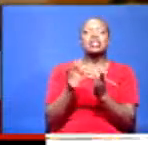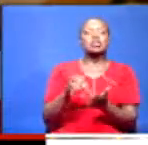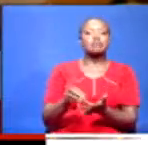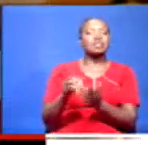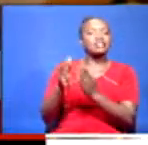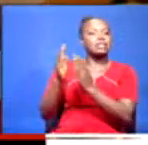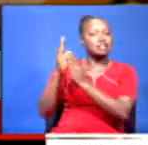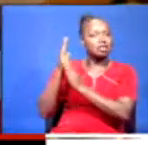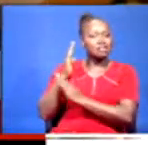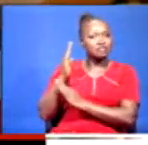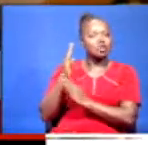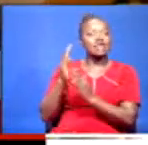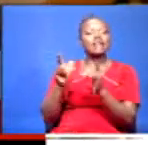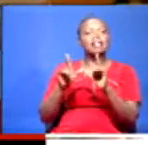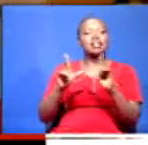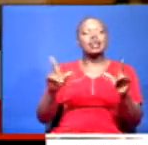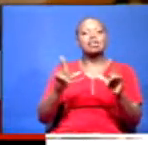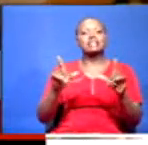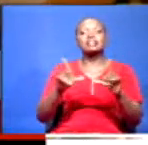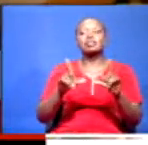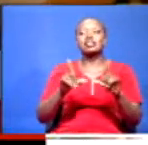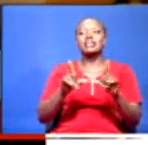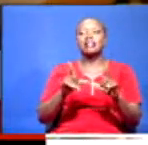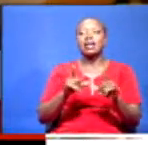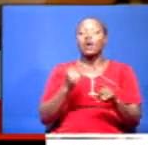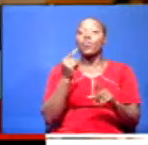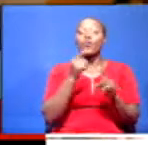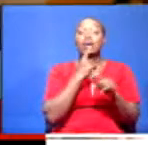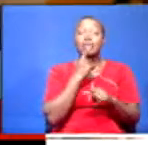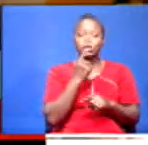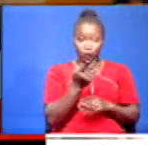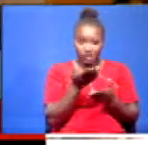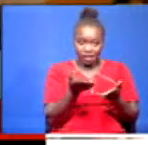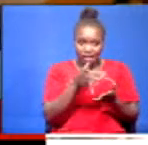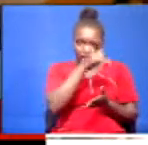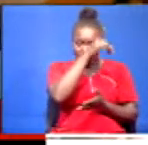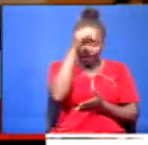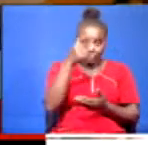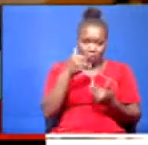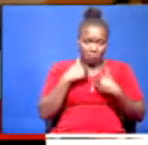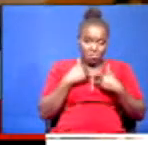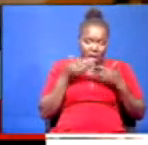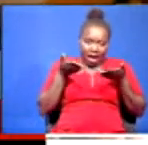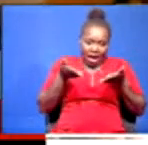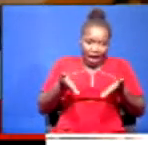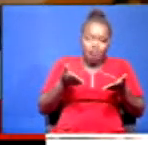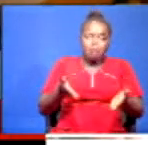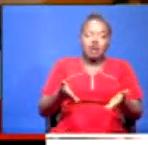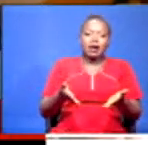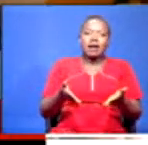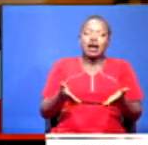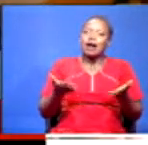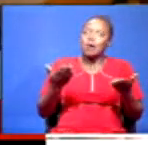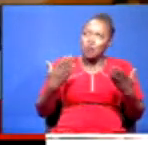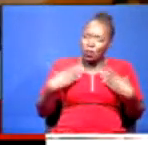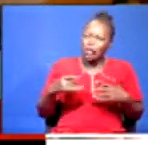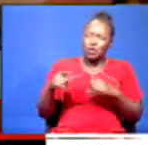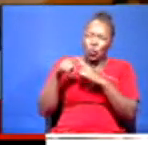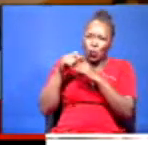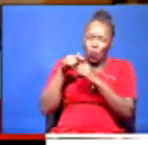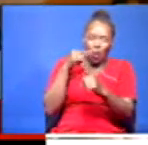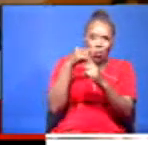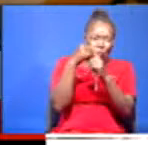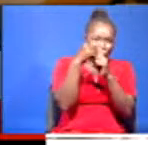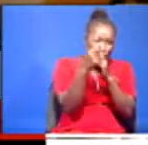title deed. One assurance nikiwa hapa Laikipia. Mambo ya watu kuwawa